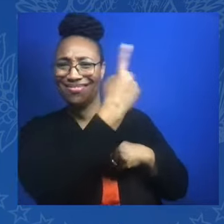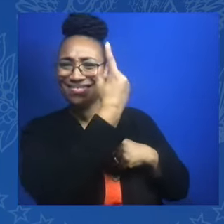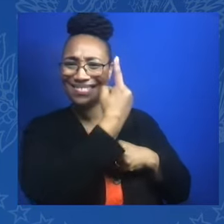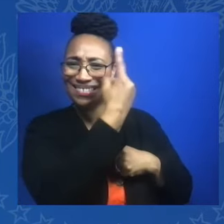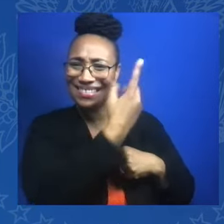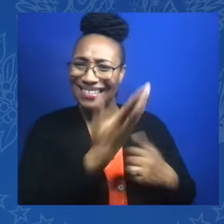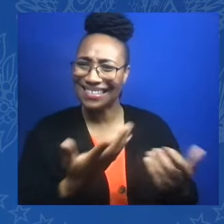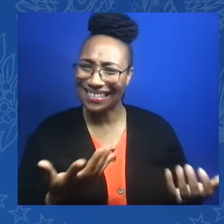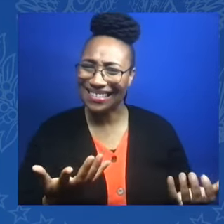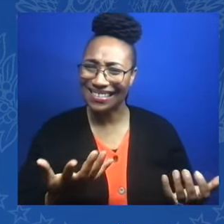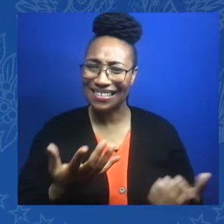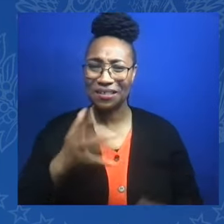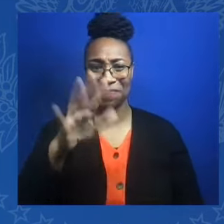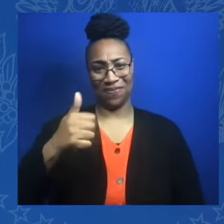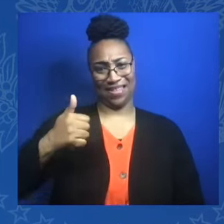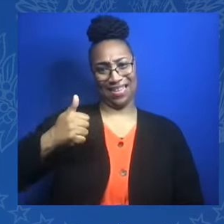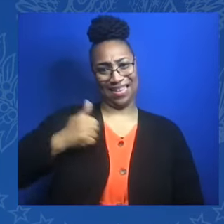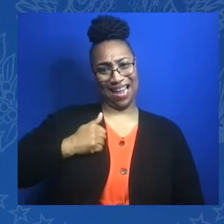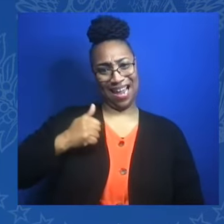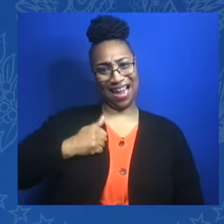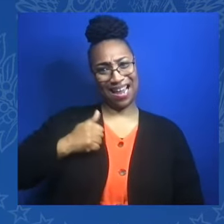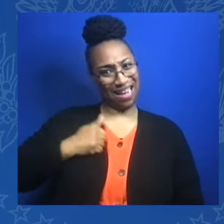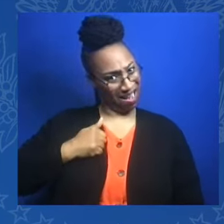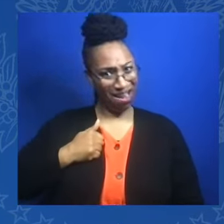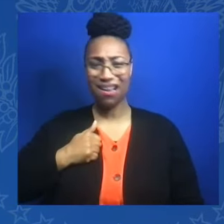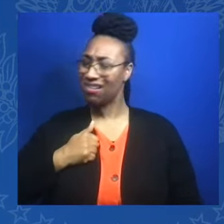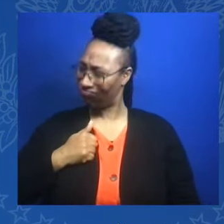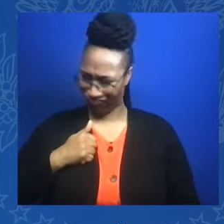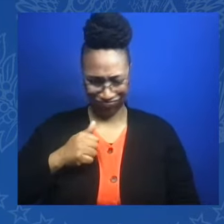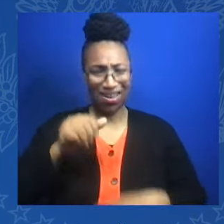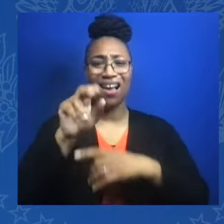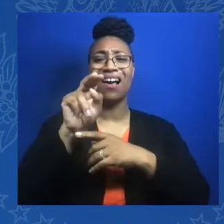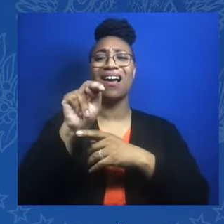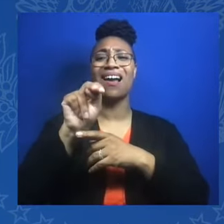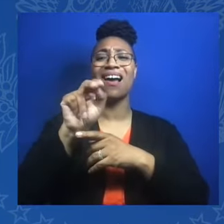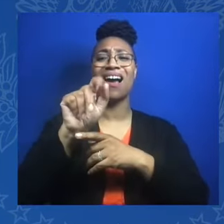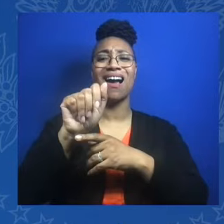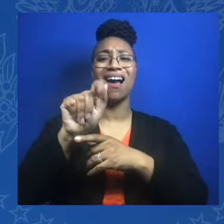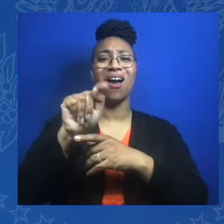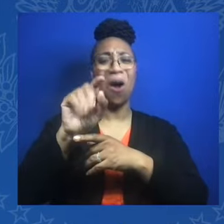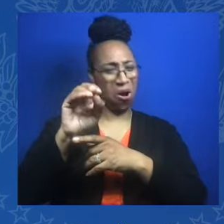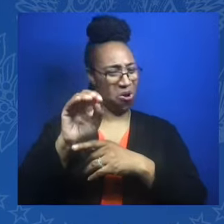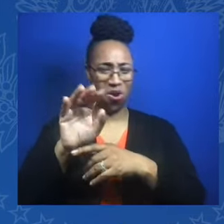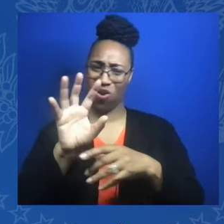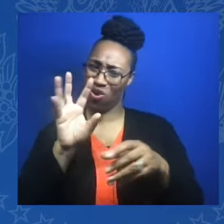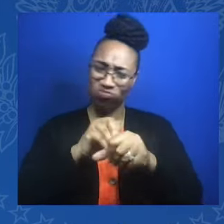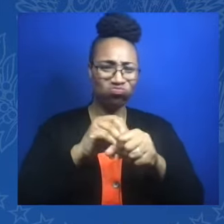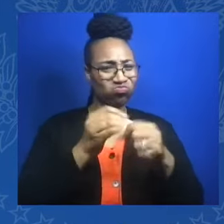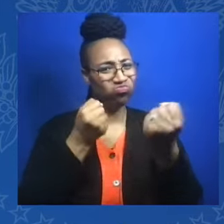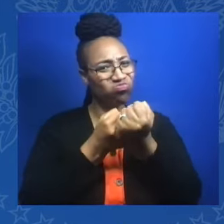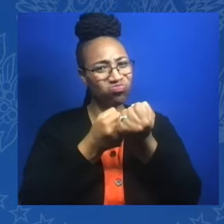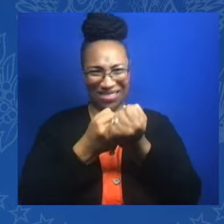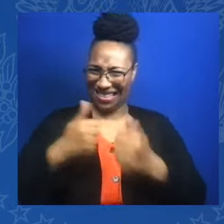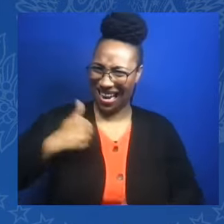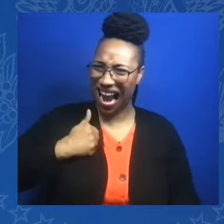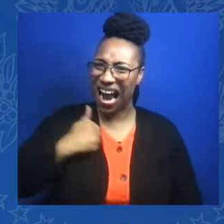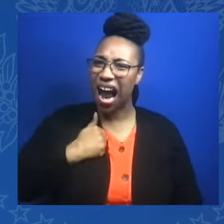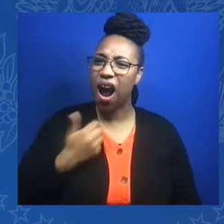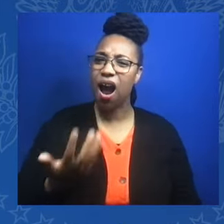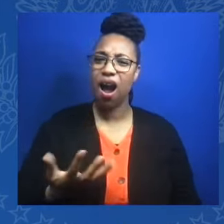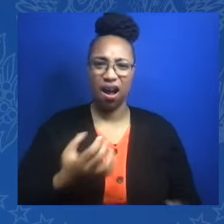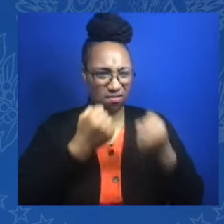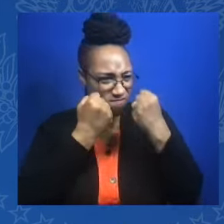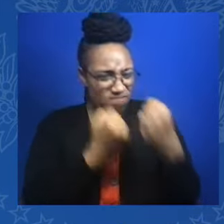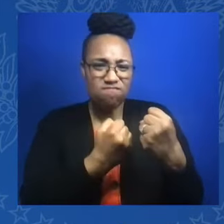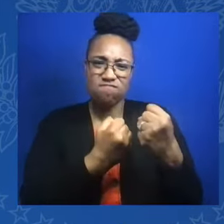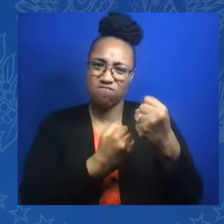We'll keep our alliance strong and united. We'll defend every inch of NATO territory. An attack against one is an attack against